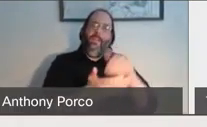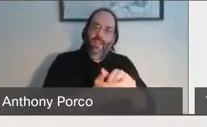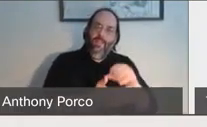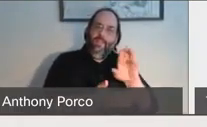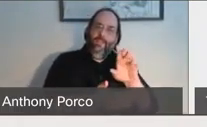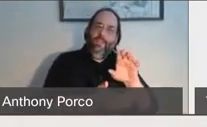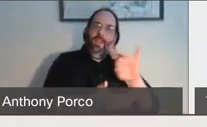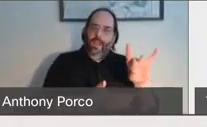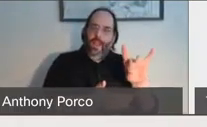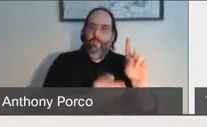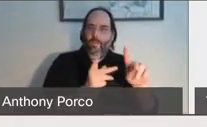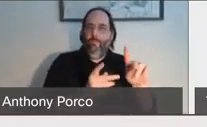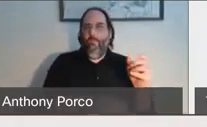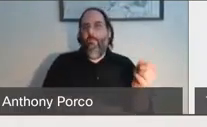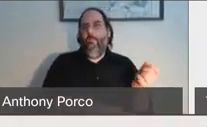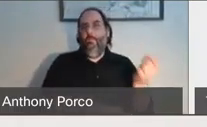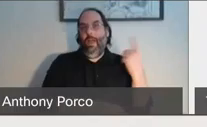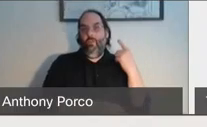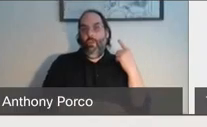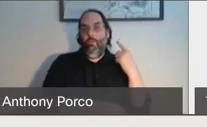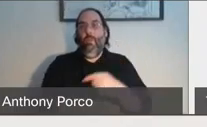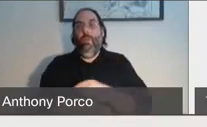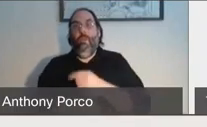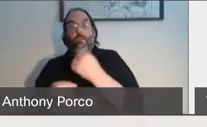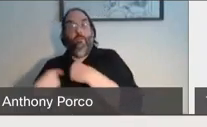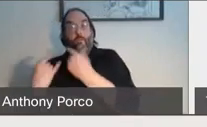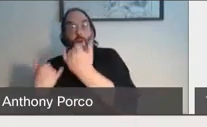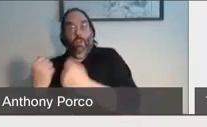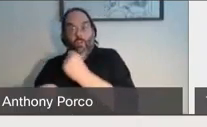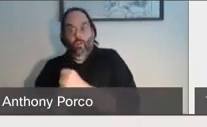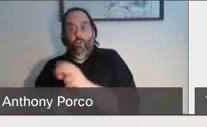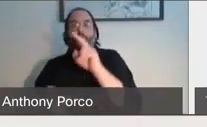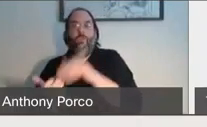10,688 people. And in FY21,